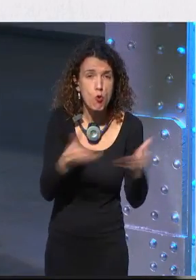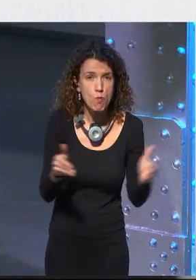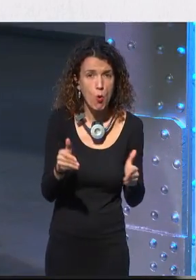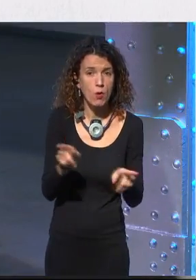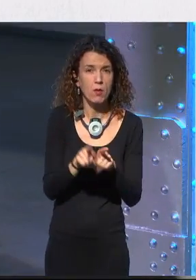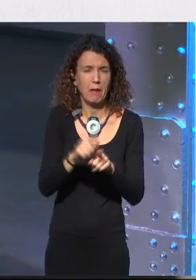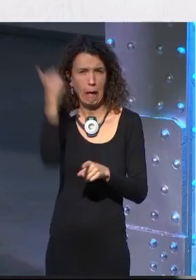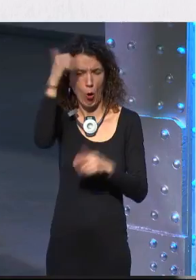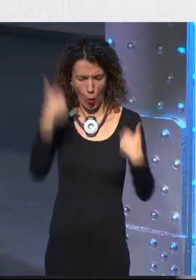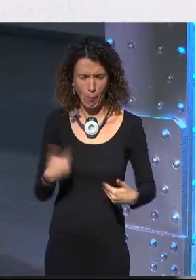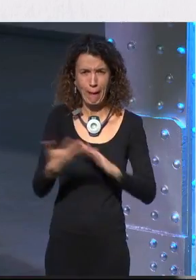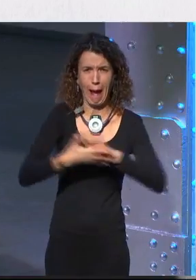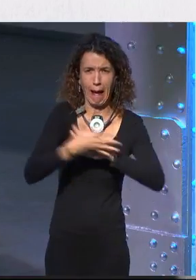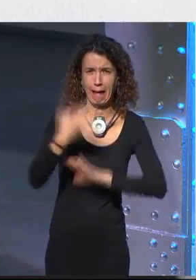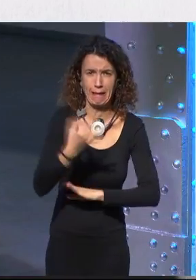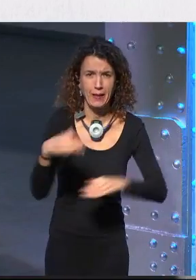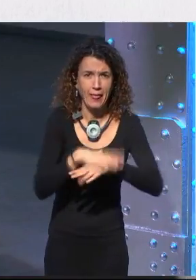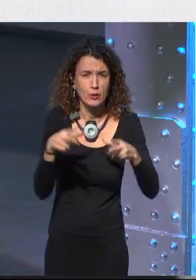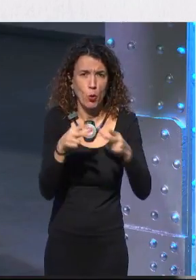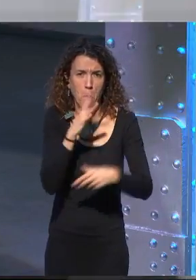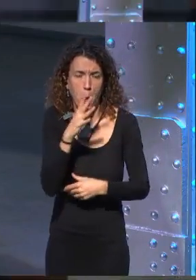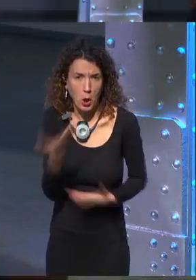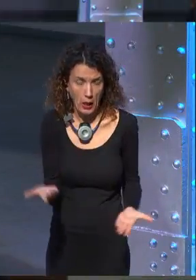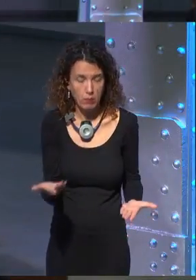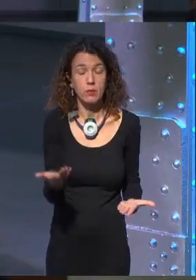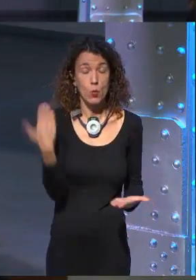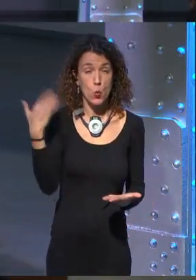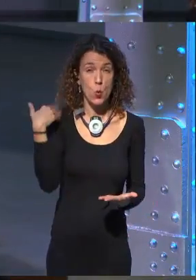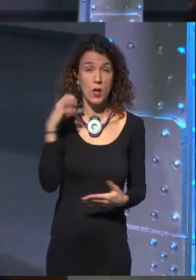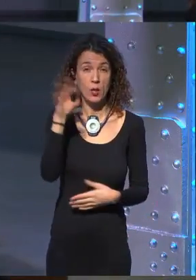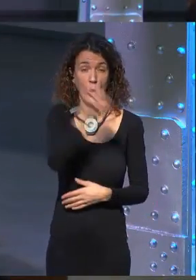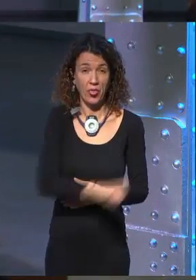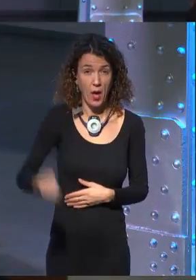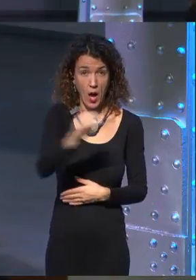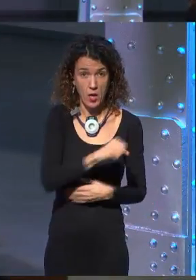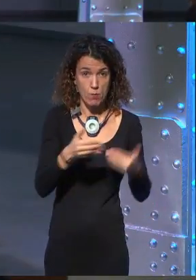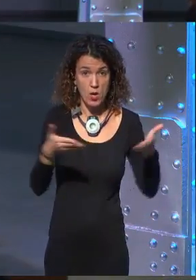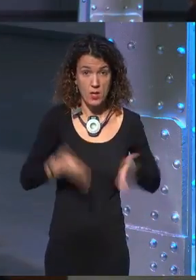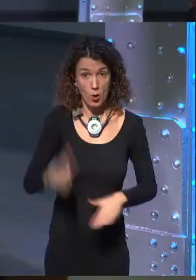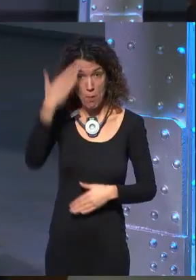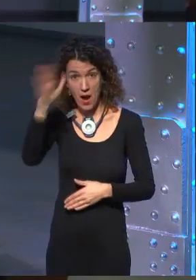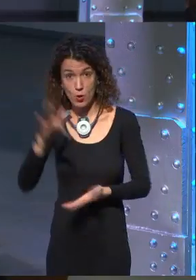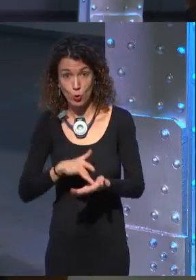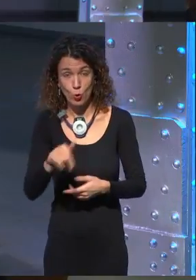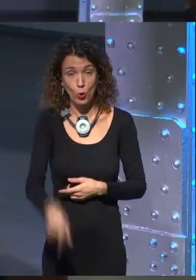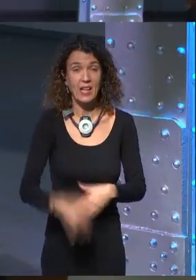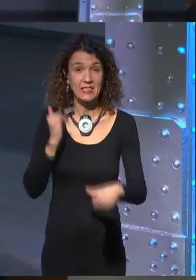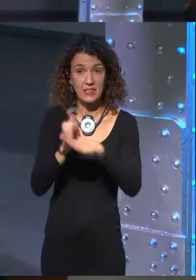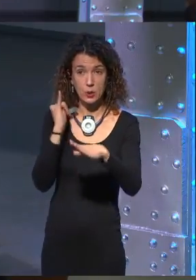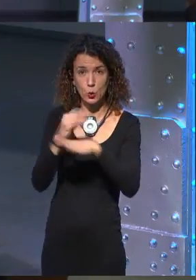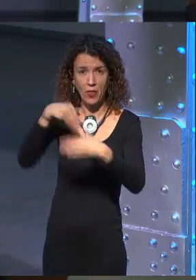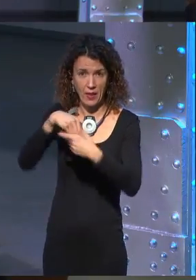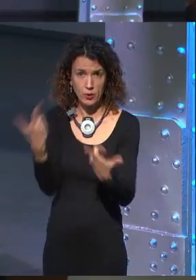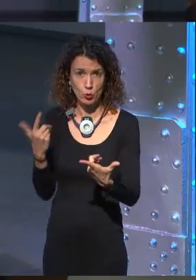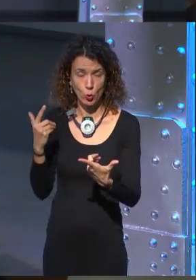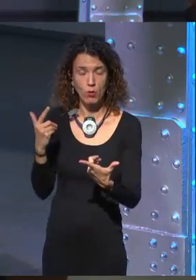media? Here's my reality. About 14 years ago, my oldest son was in high school. And for 3 straight days, he